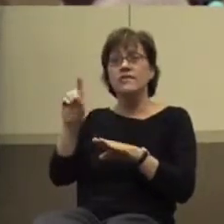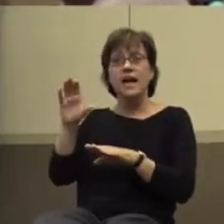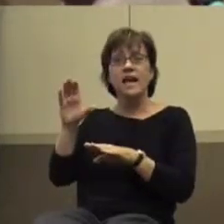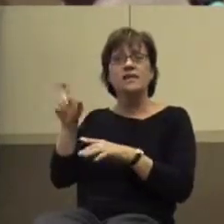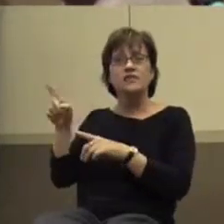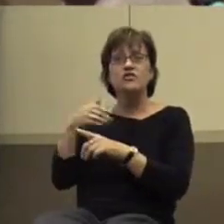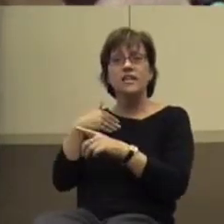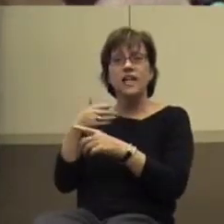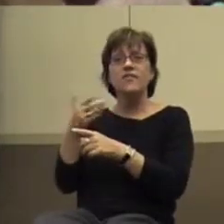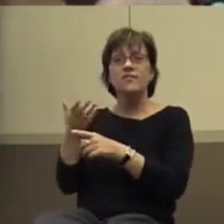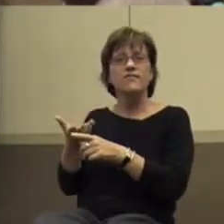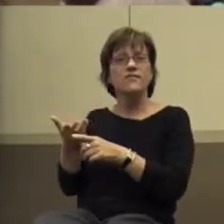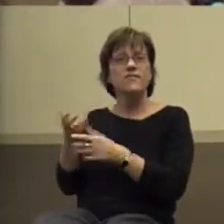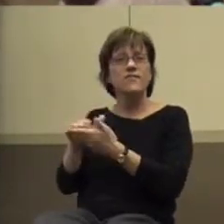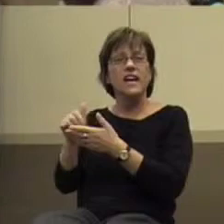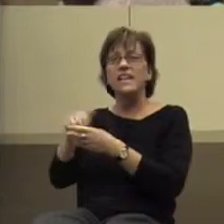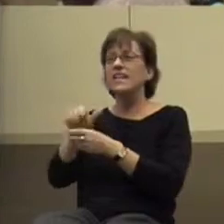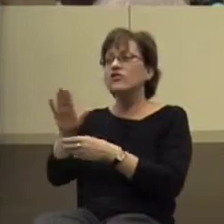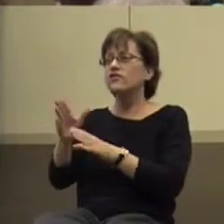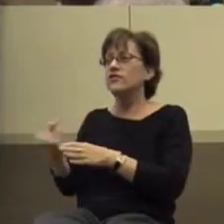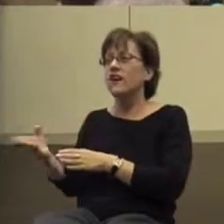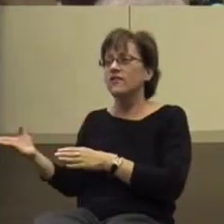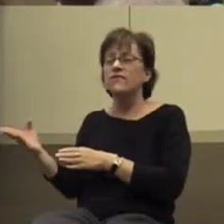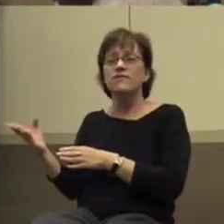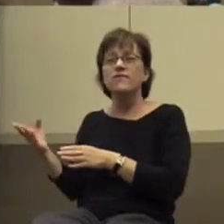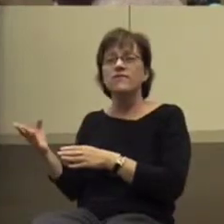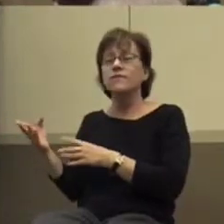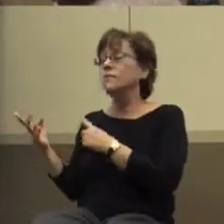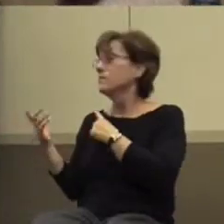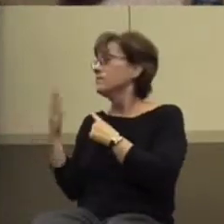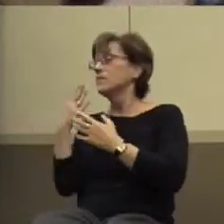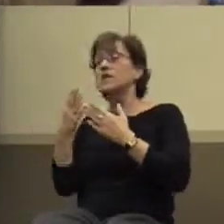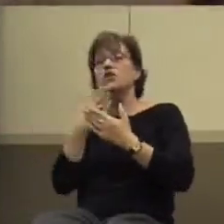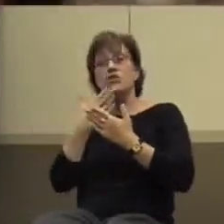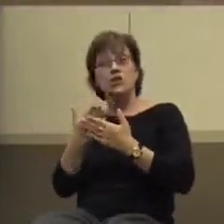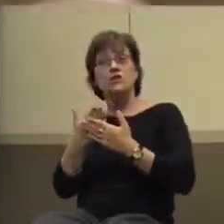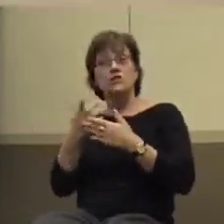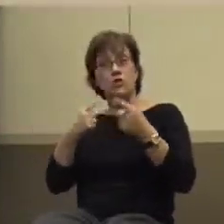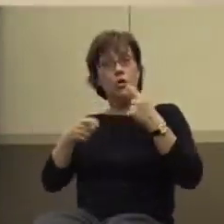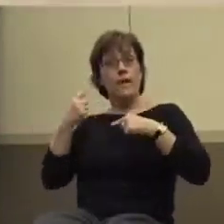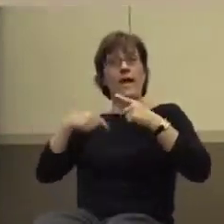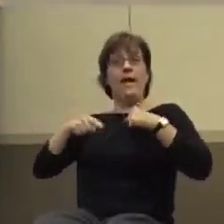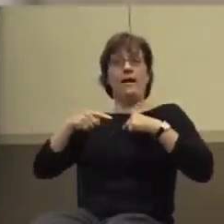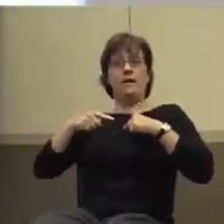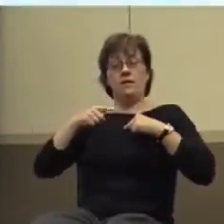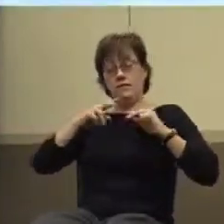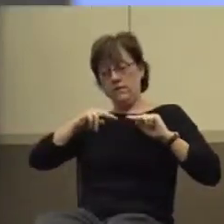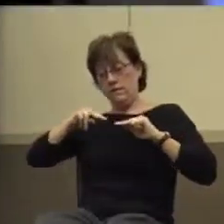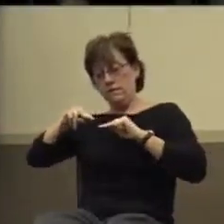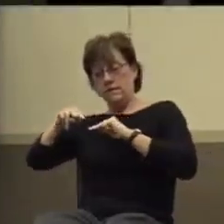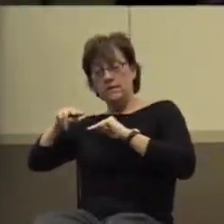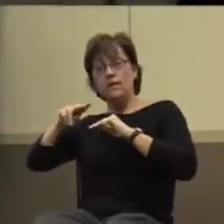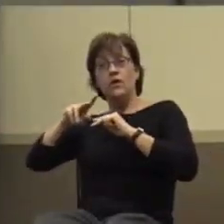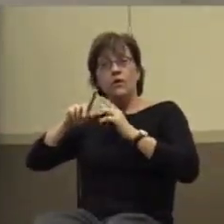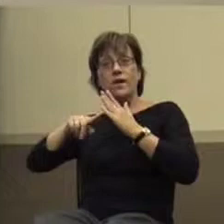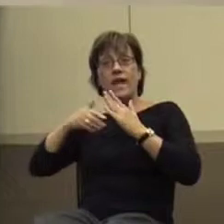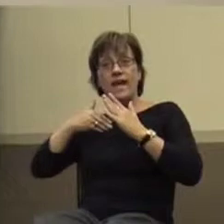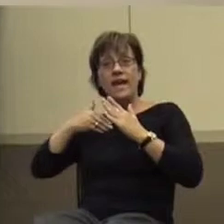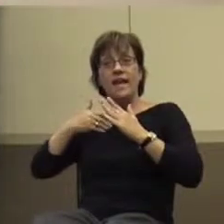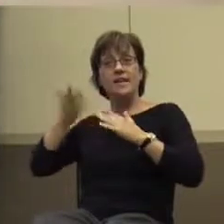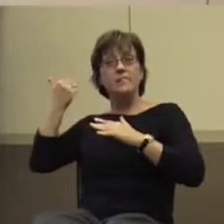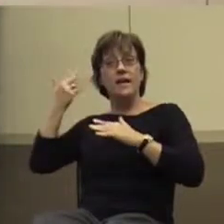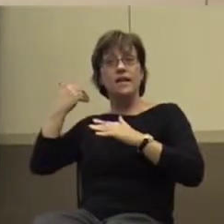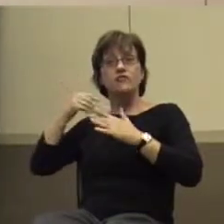Yeah. So it may be good even to go back and look through what you've had in your different your training, and look at what kind of tools that you had,